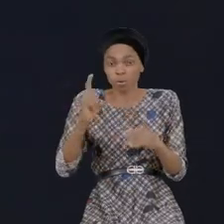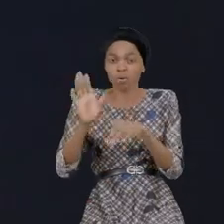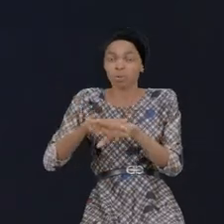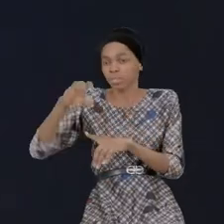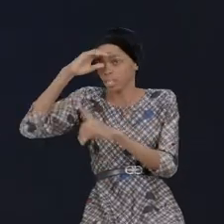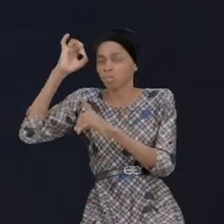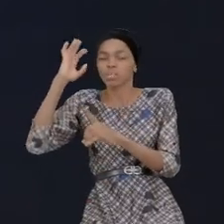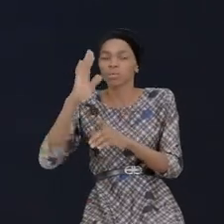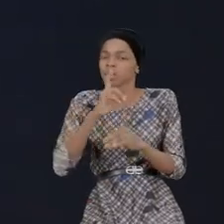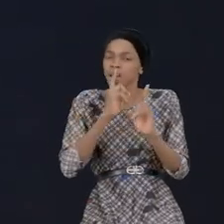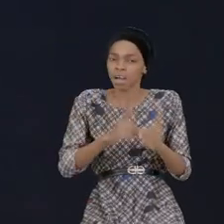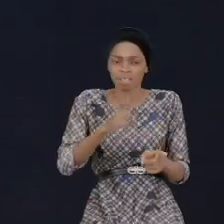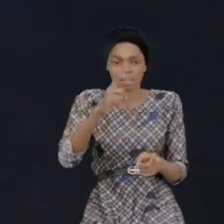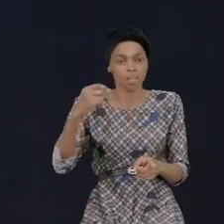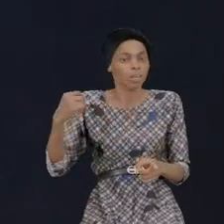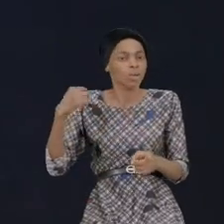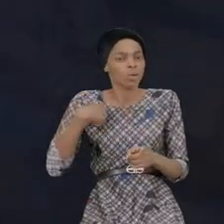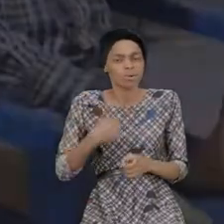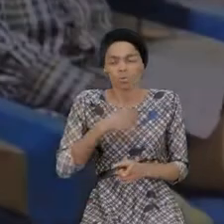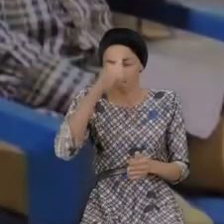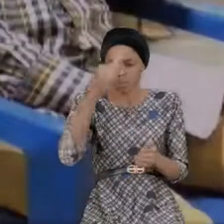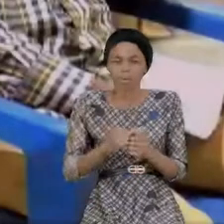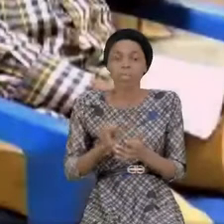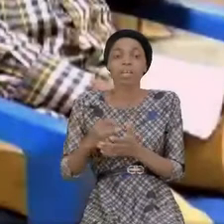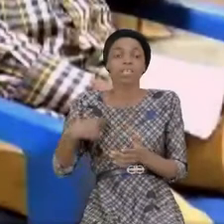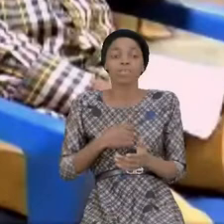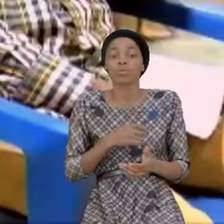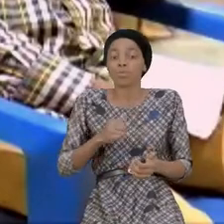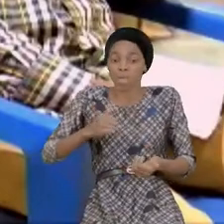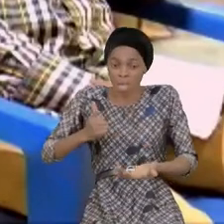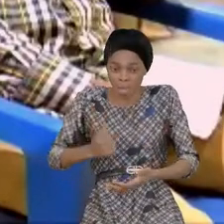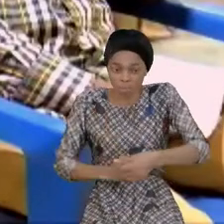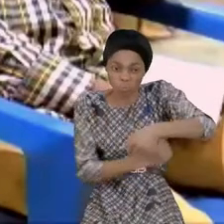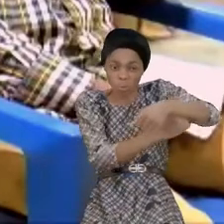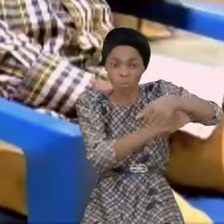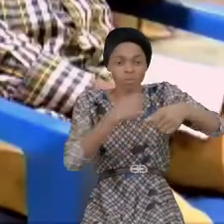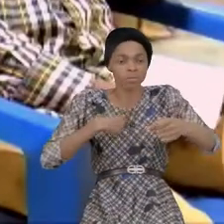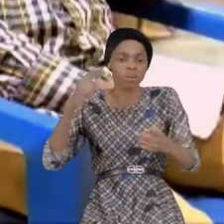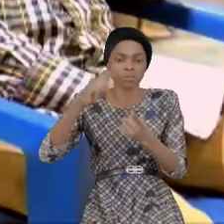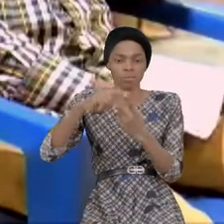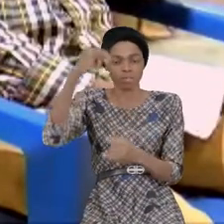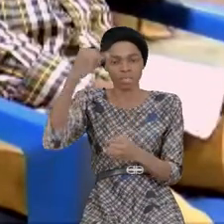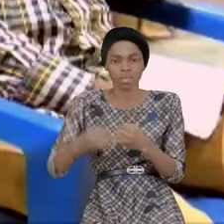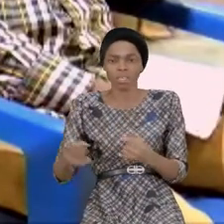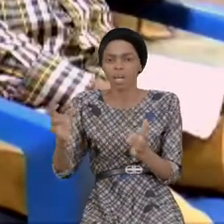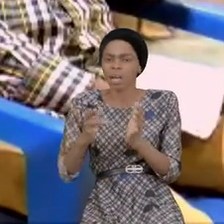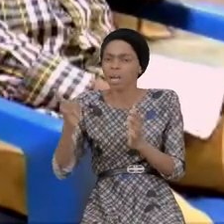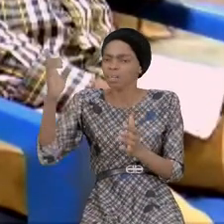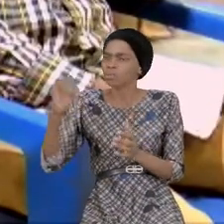We remember that He will see us through to the final end. I am with you until the end of the world.